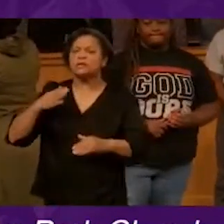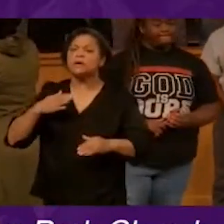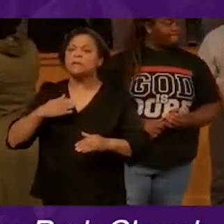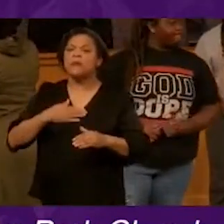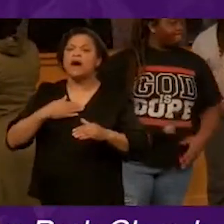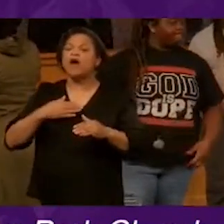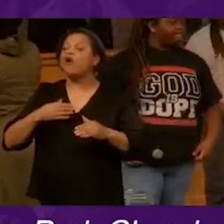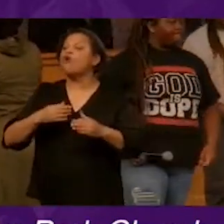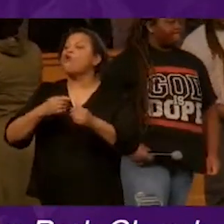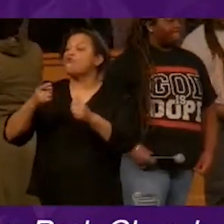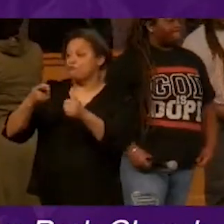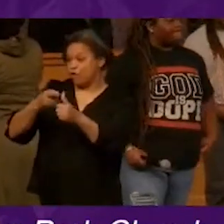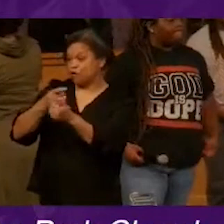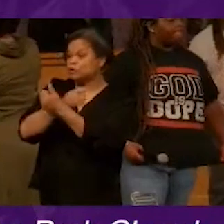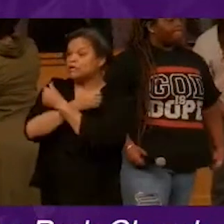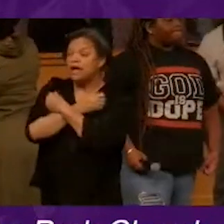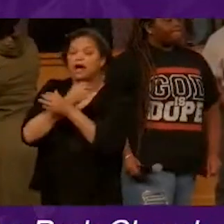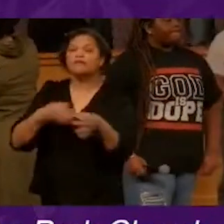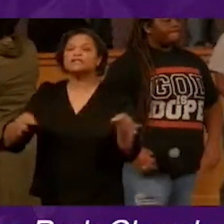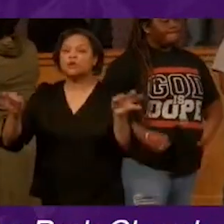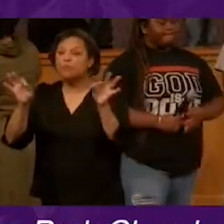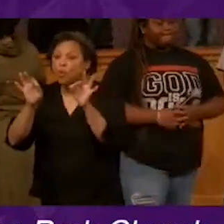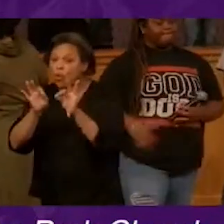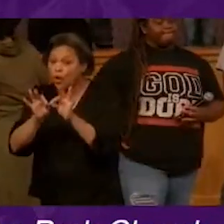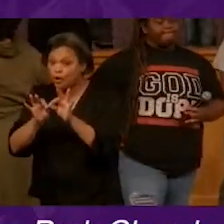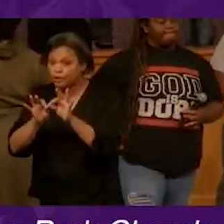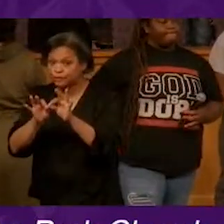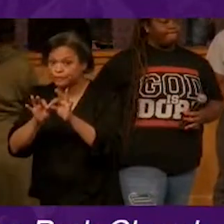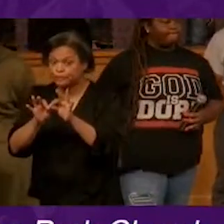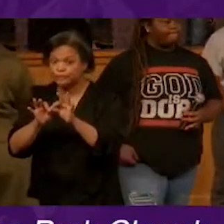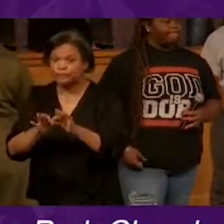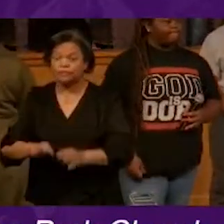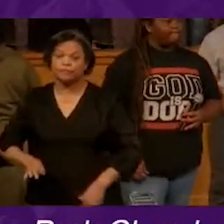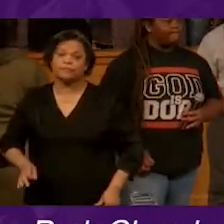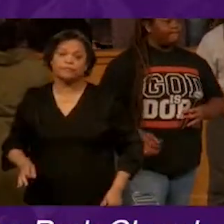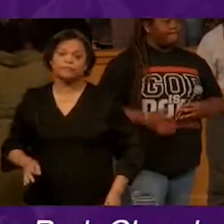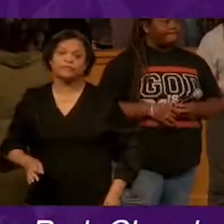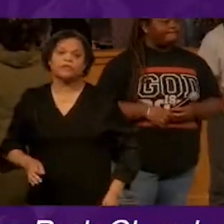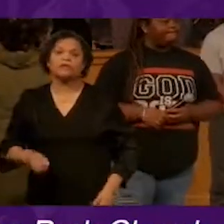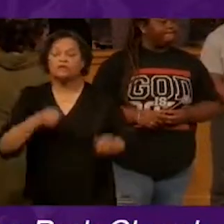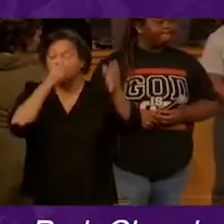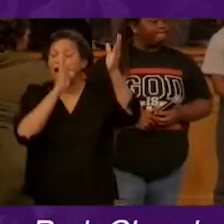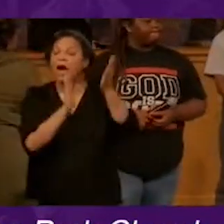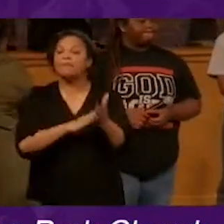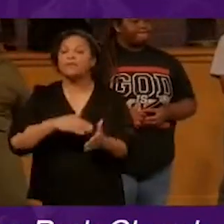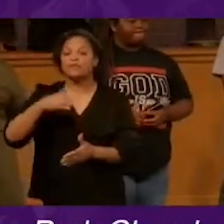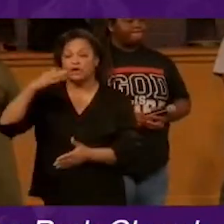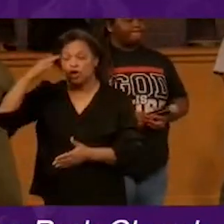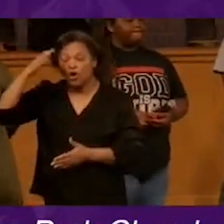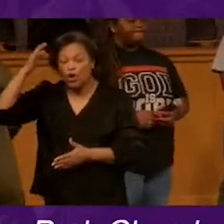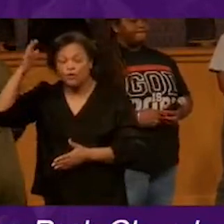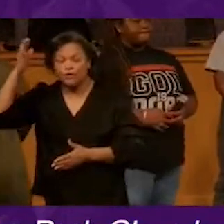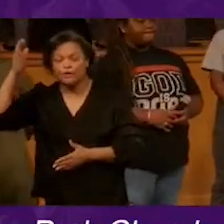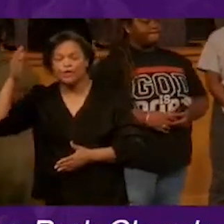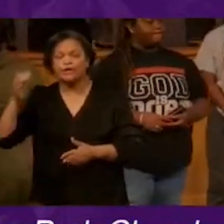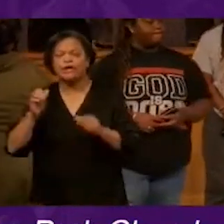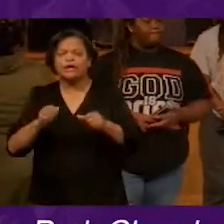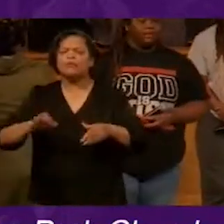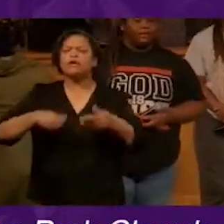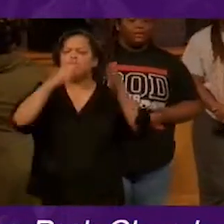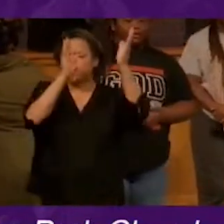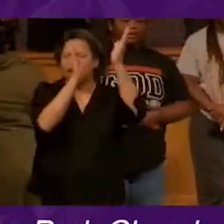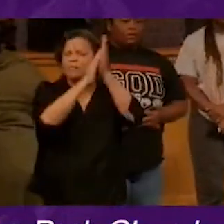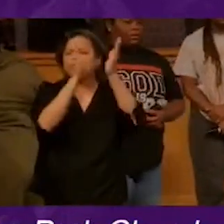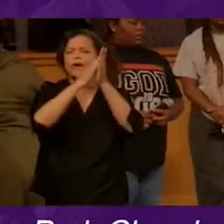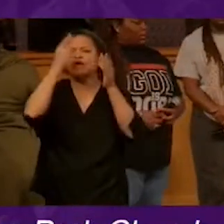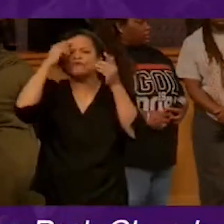love, is important. Wow. So that's one thing I have to stay conscious of. Wow, to God be the glory. Can we give God praise